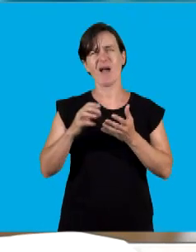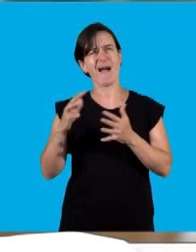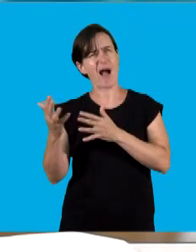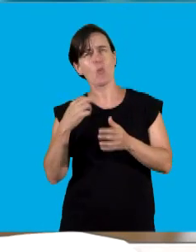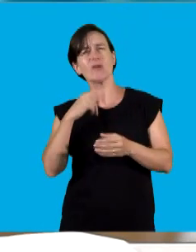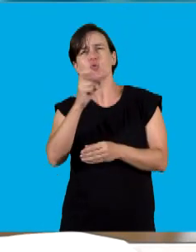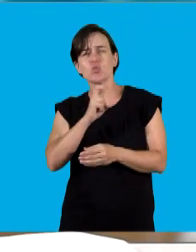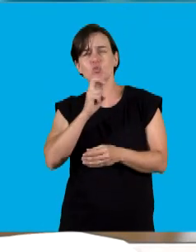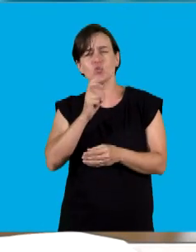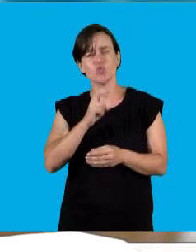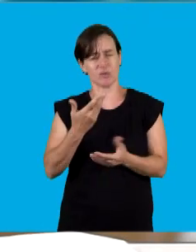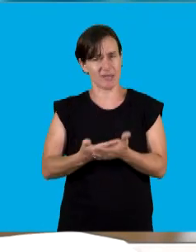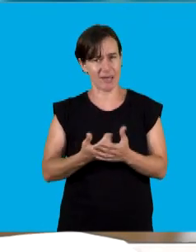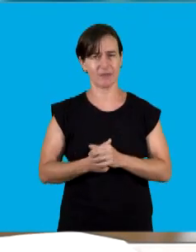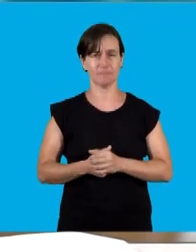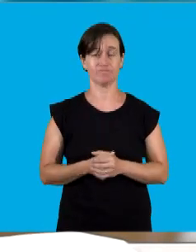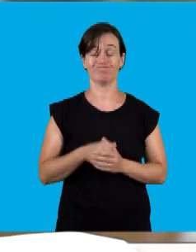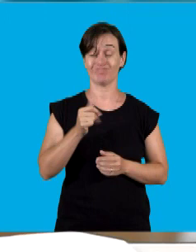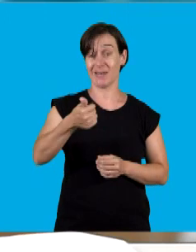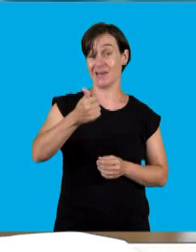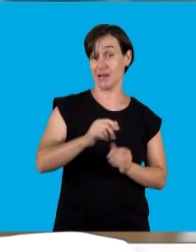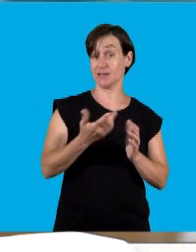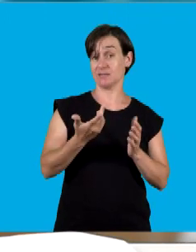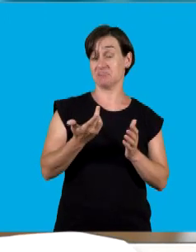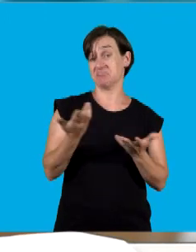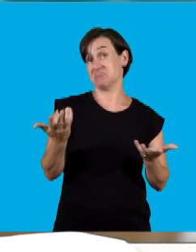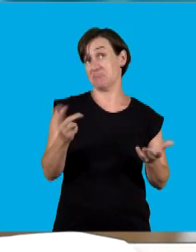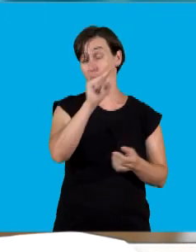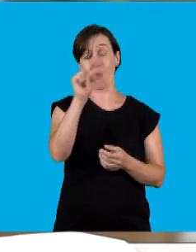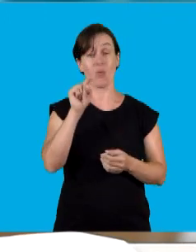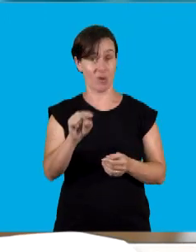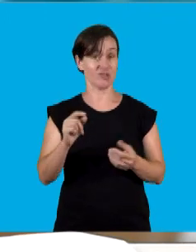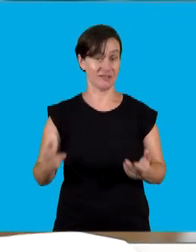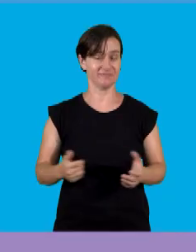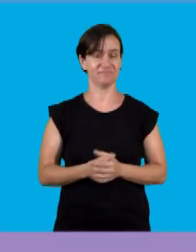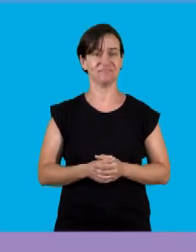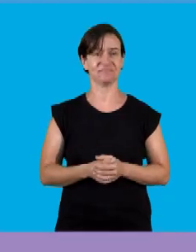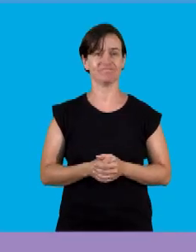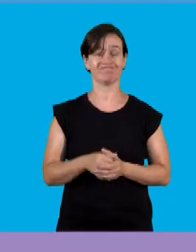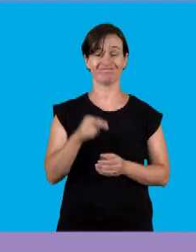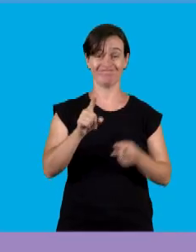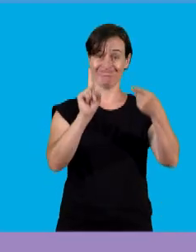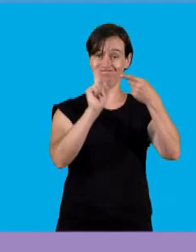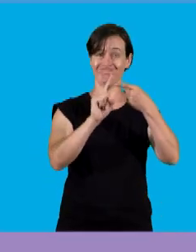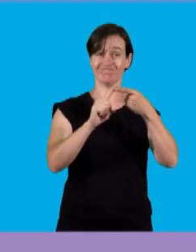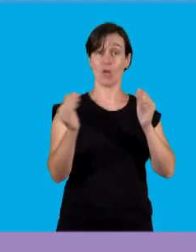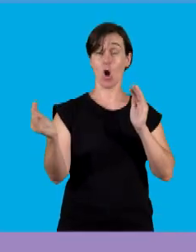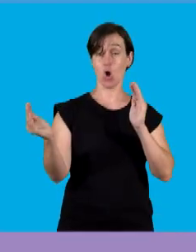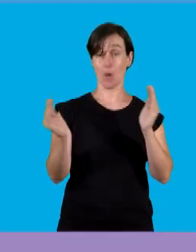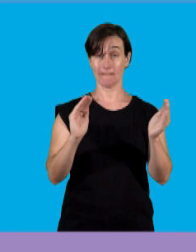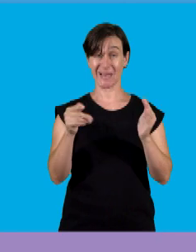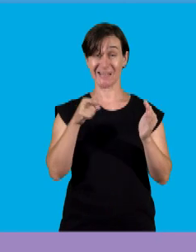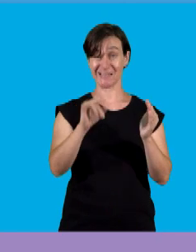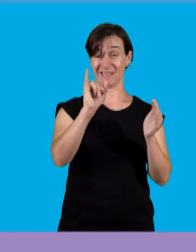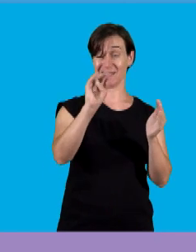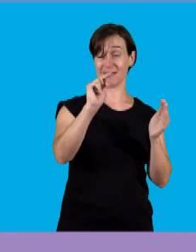use. Let's look at the next example or the next question. It says there, compare the following integers